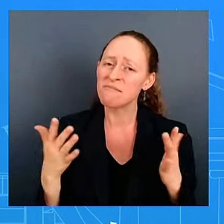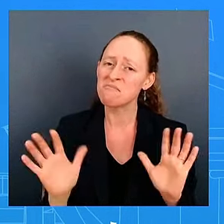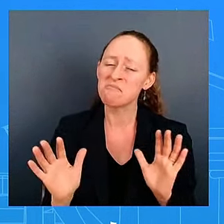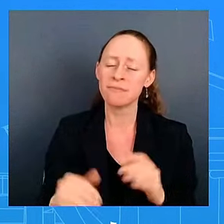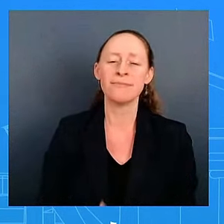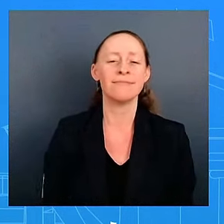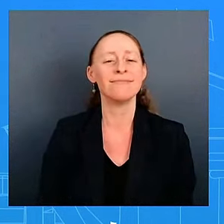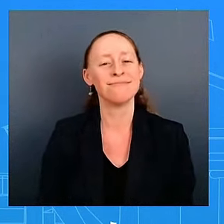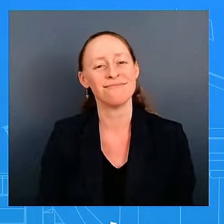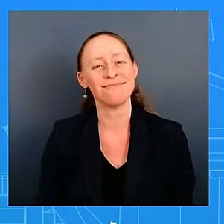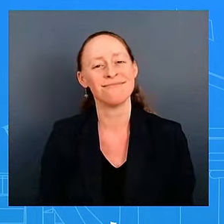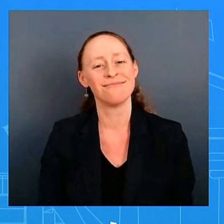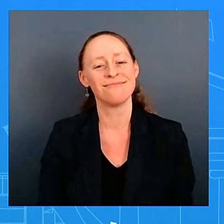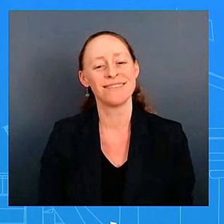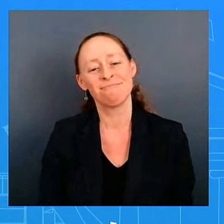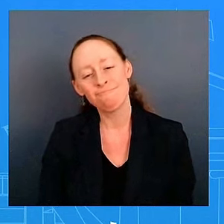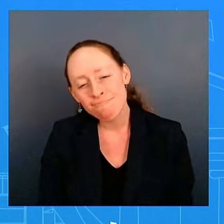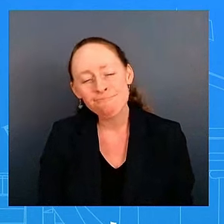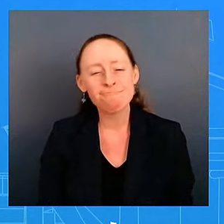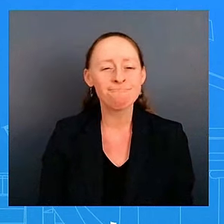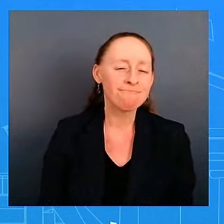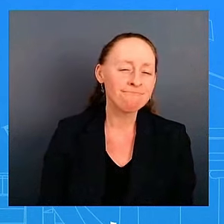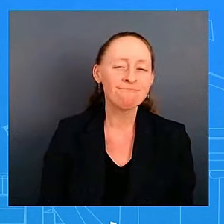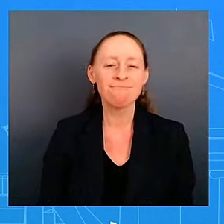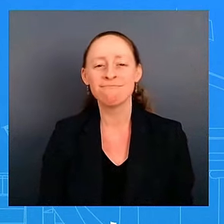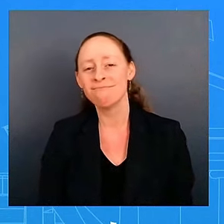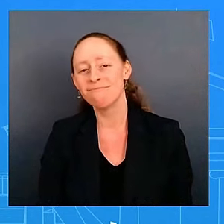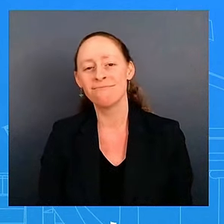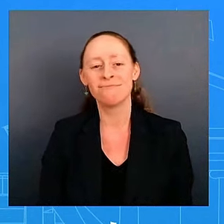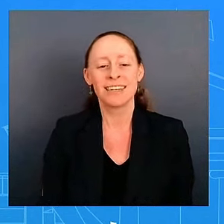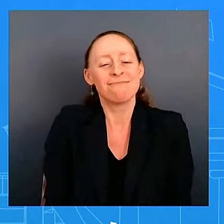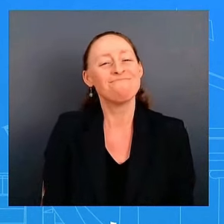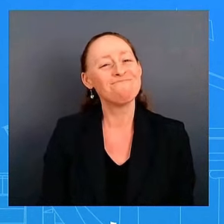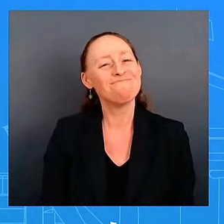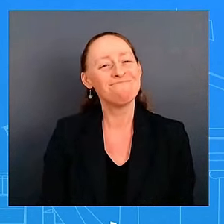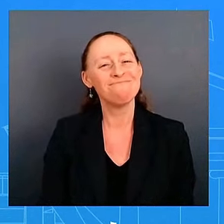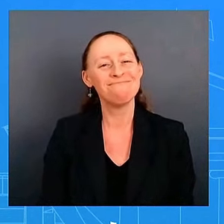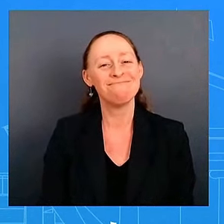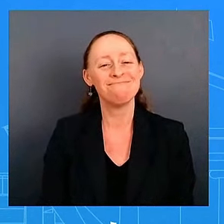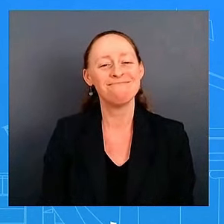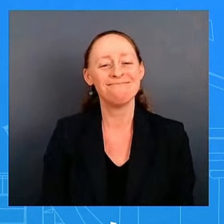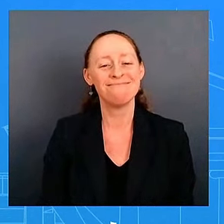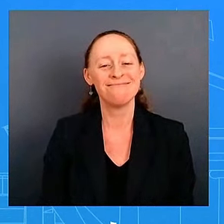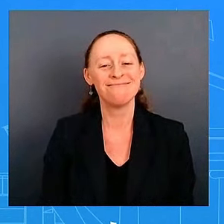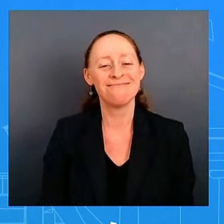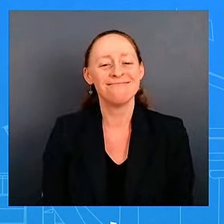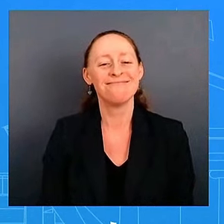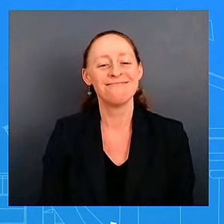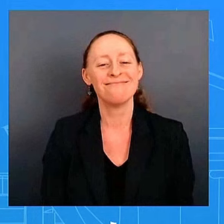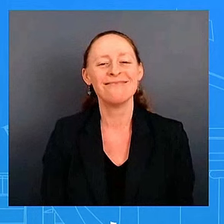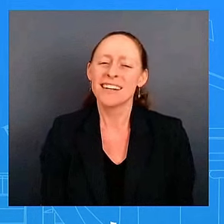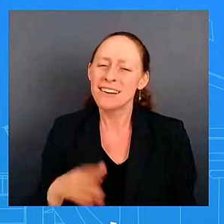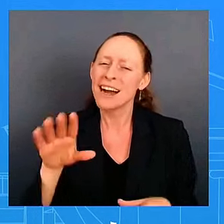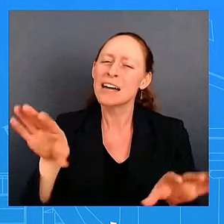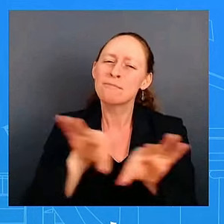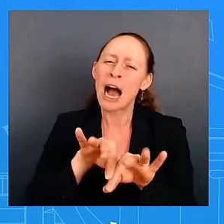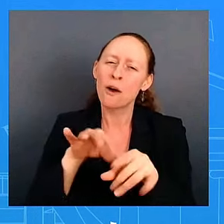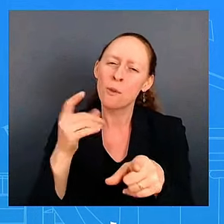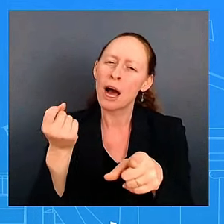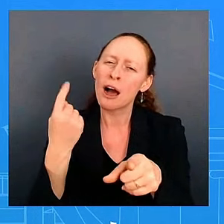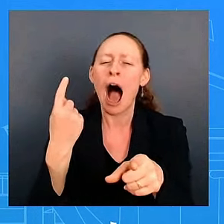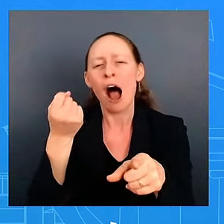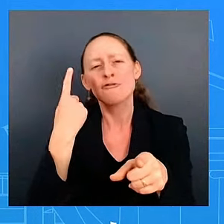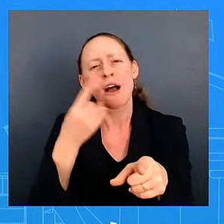so I'll just leave it there. But I think it does matter. I hear the question that you're asking. He's still engaging with everyday